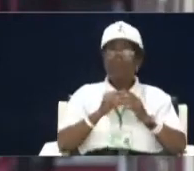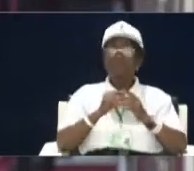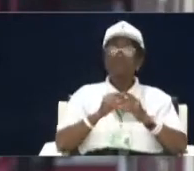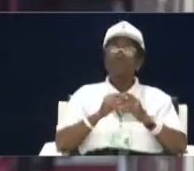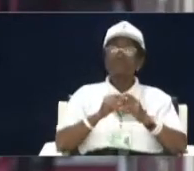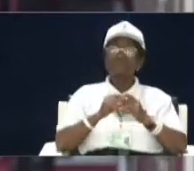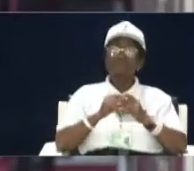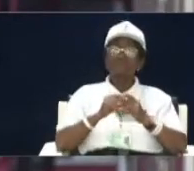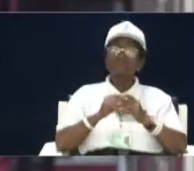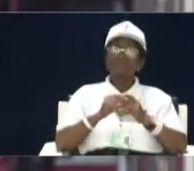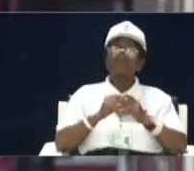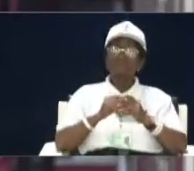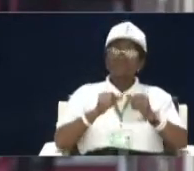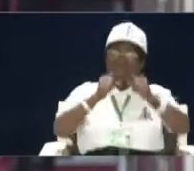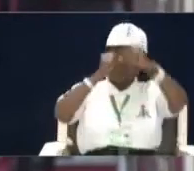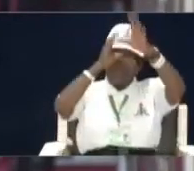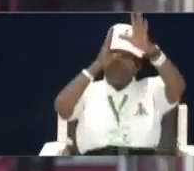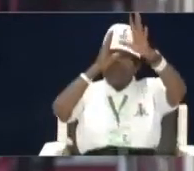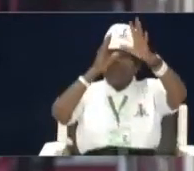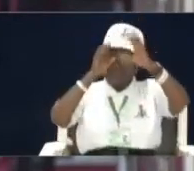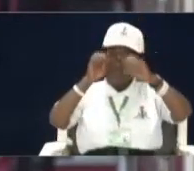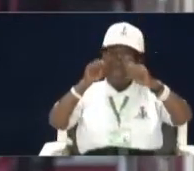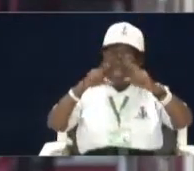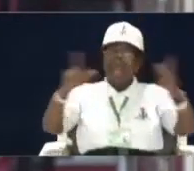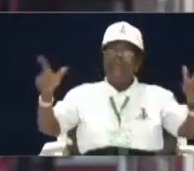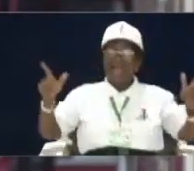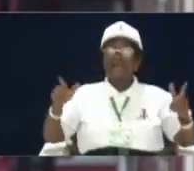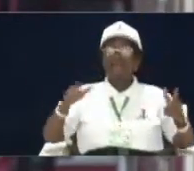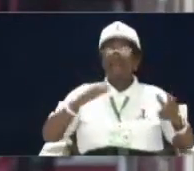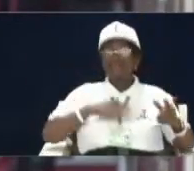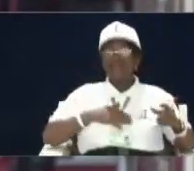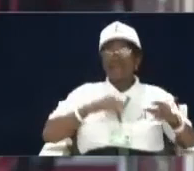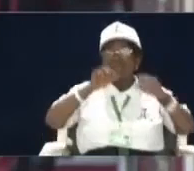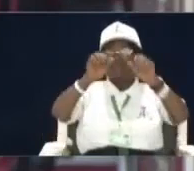that he enlarge my capacity to progress.